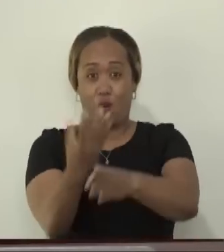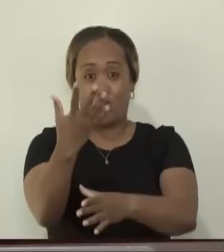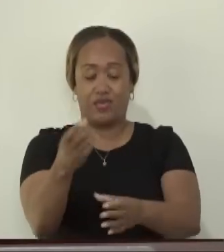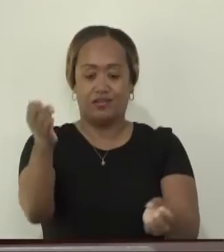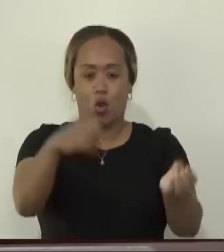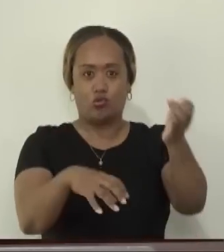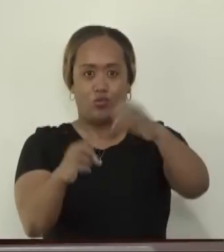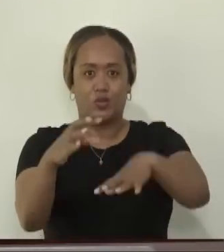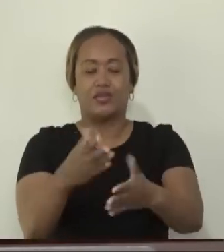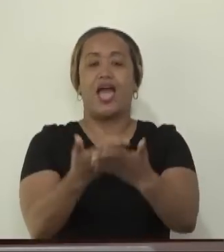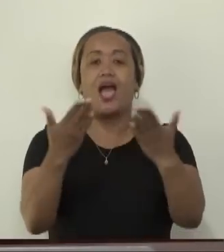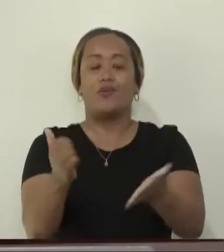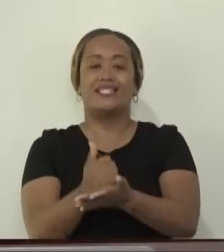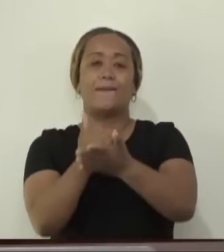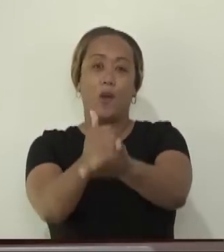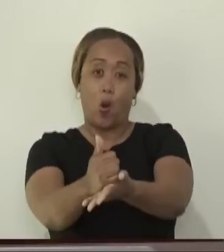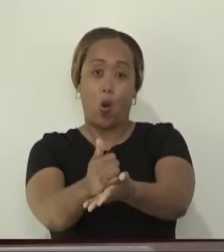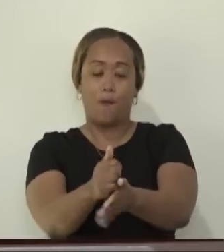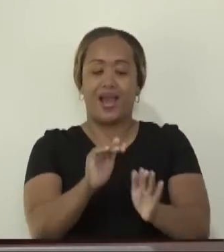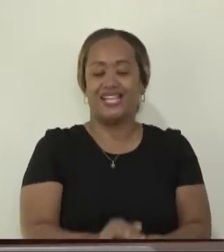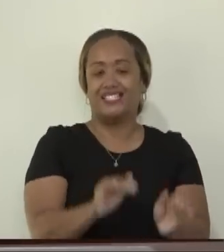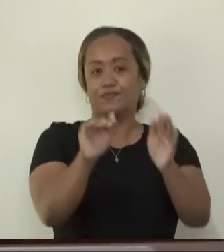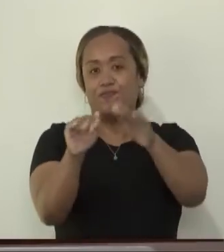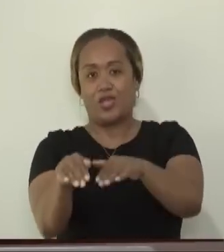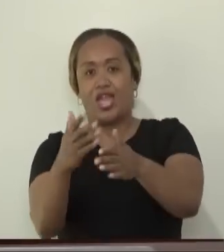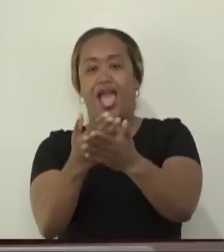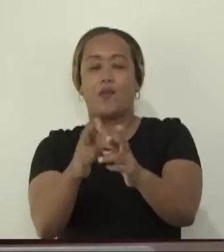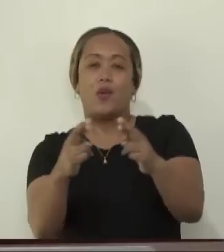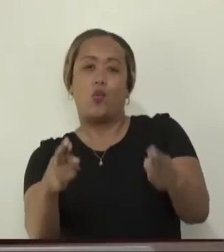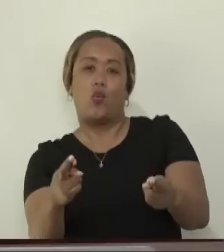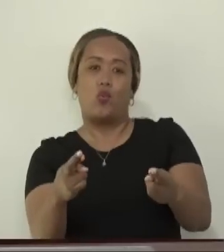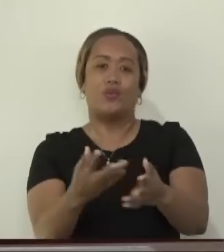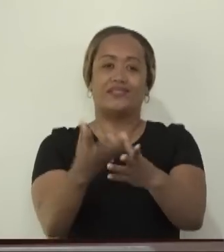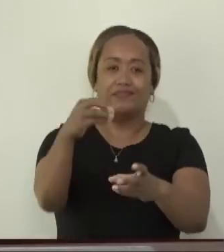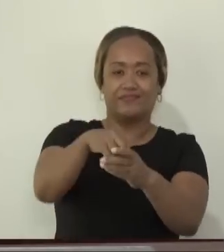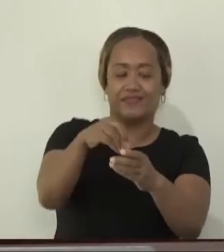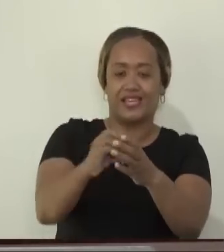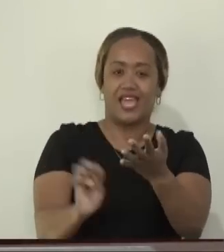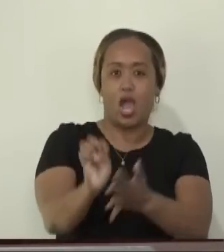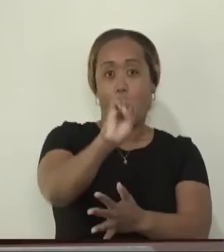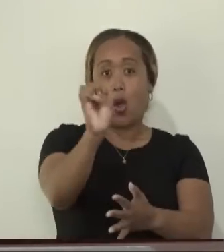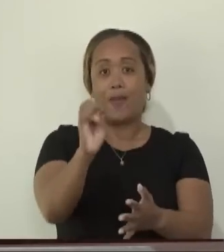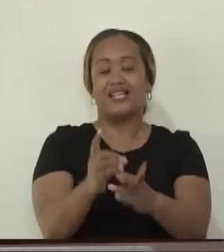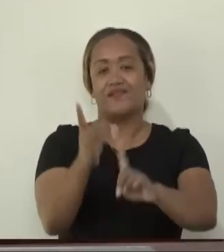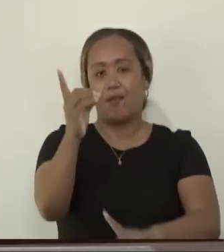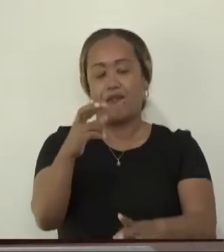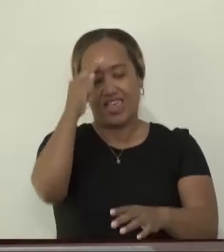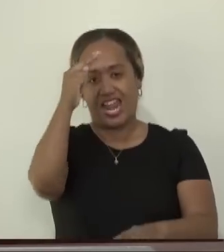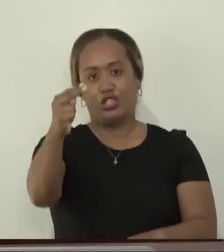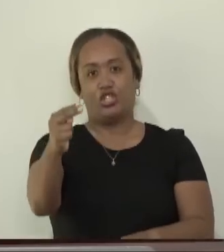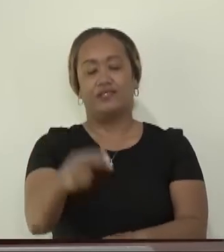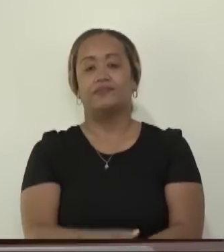and support the effective participation of resource owners in socio-economic development of the nation.